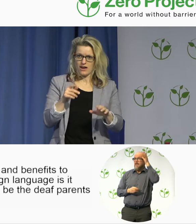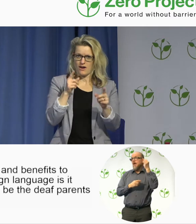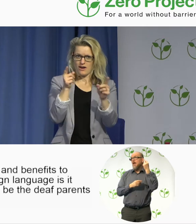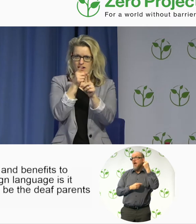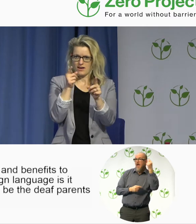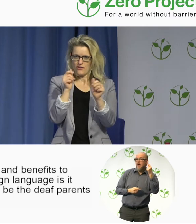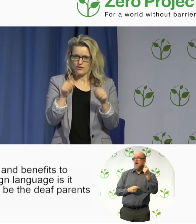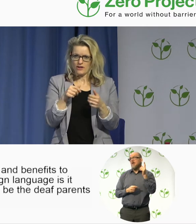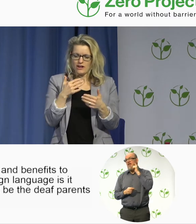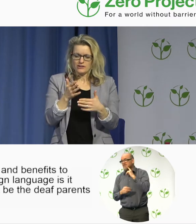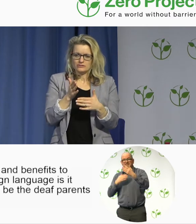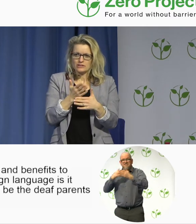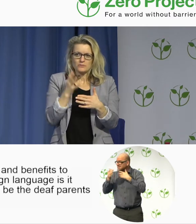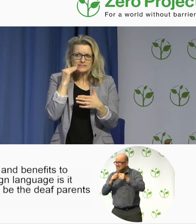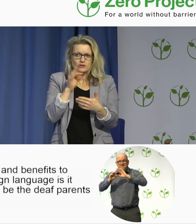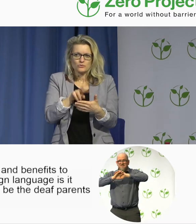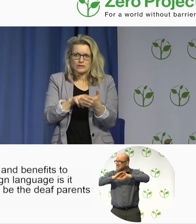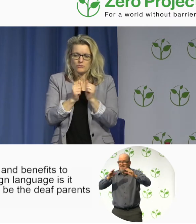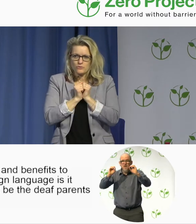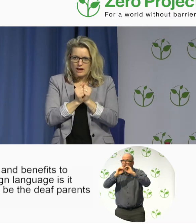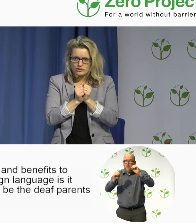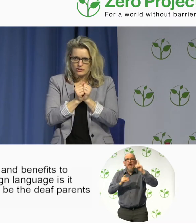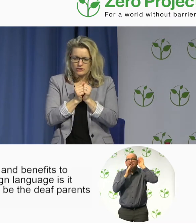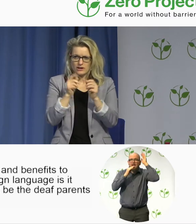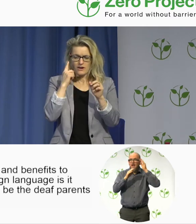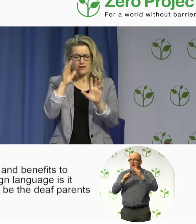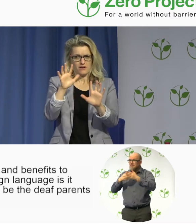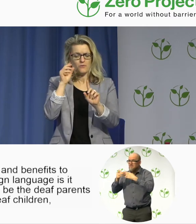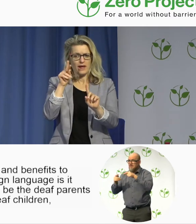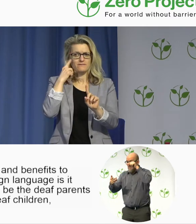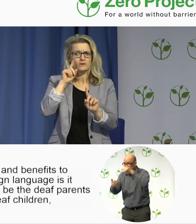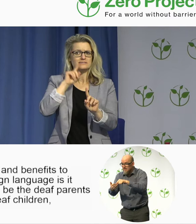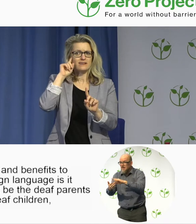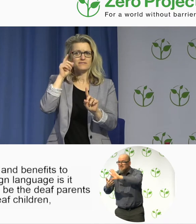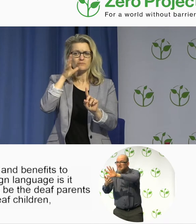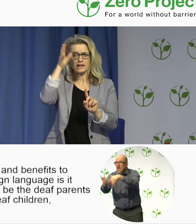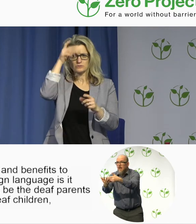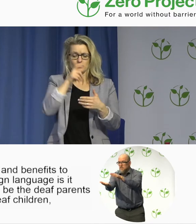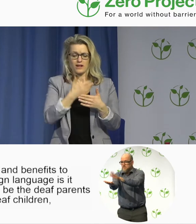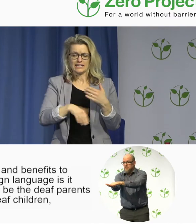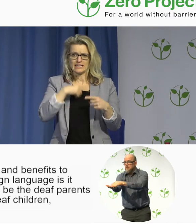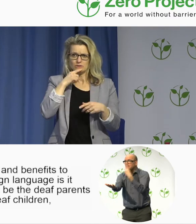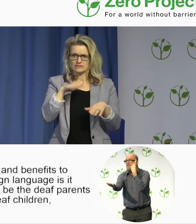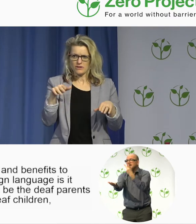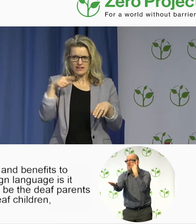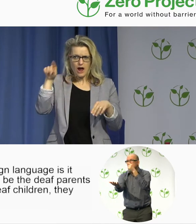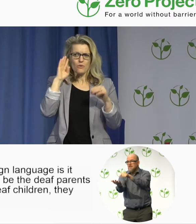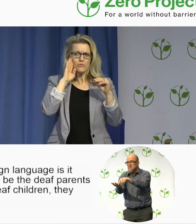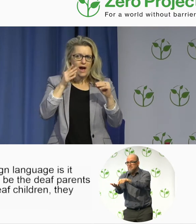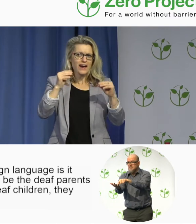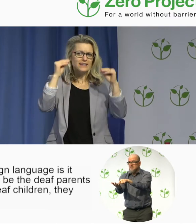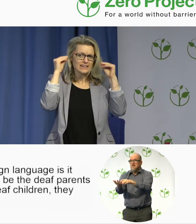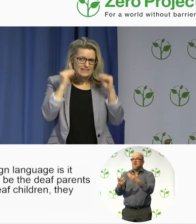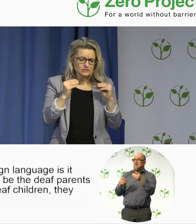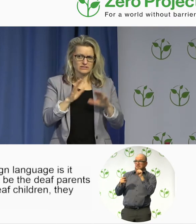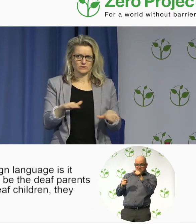commonly, hearing parents with deaf children. They can share the experience of reading together. So for deaf children